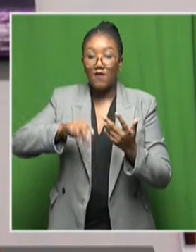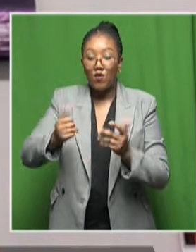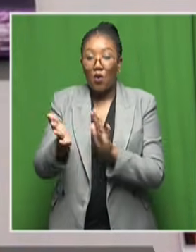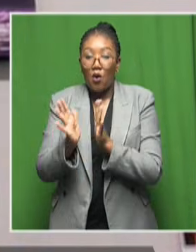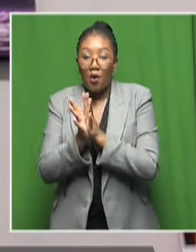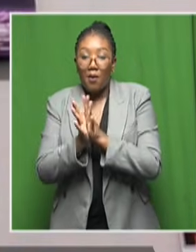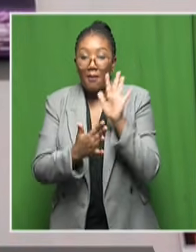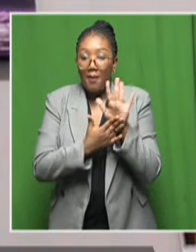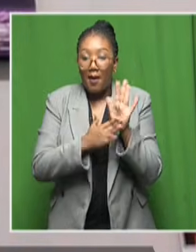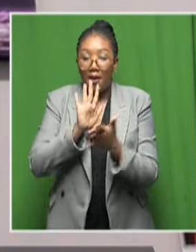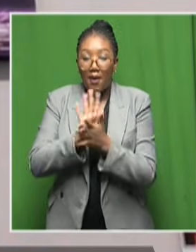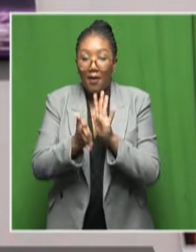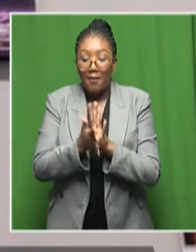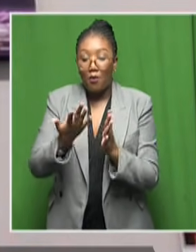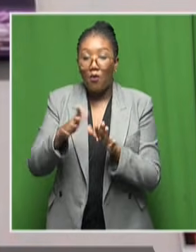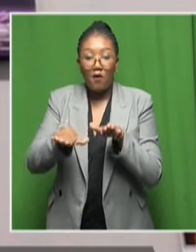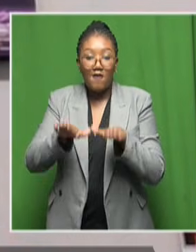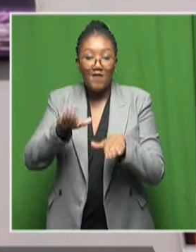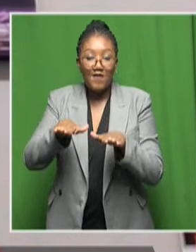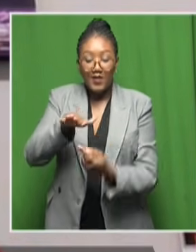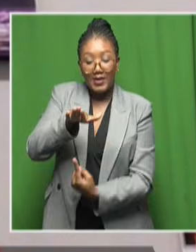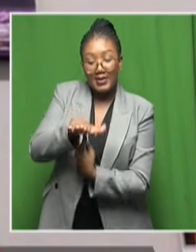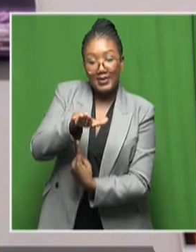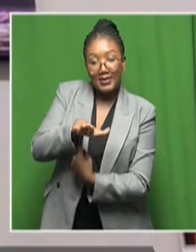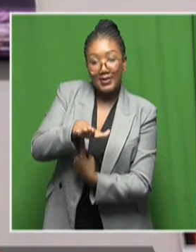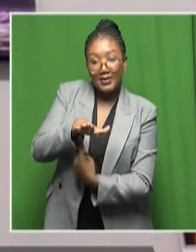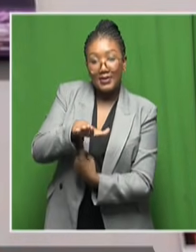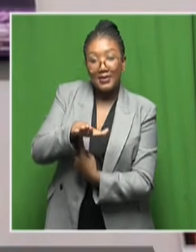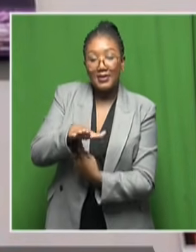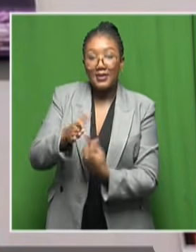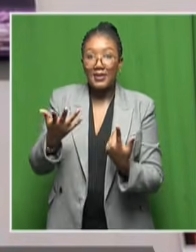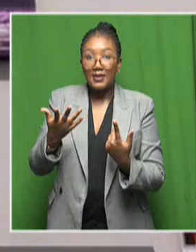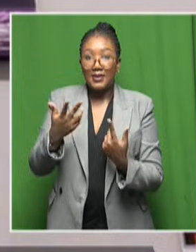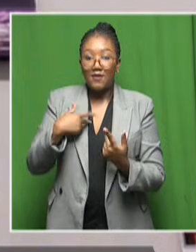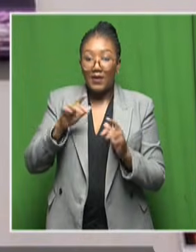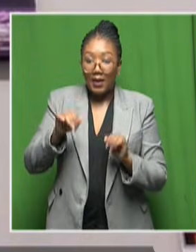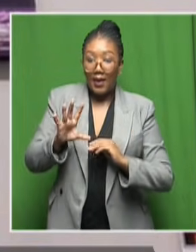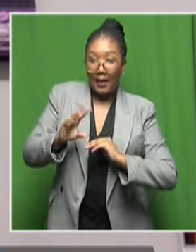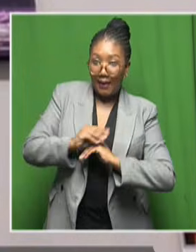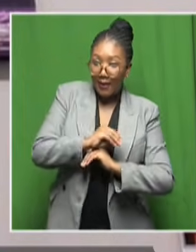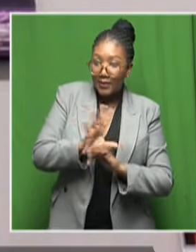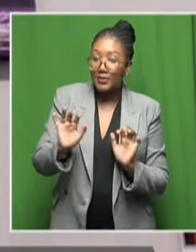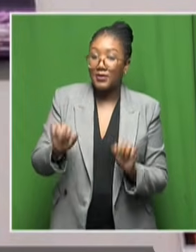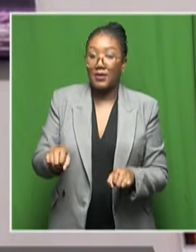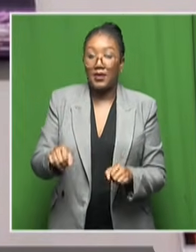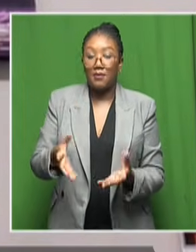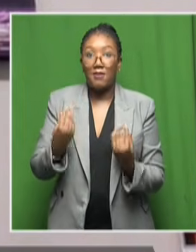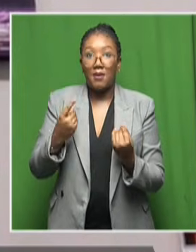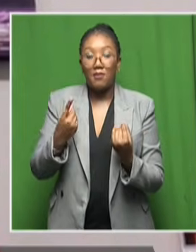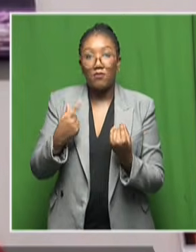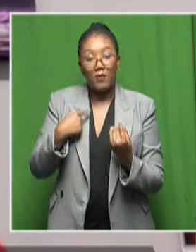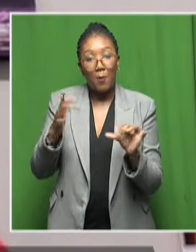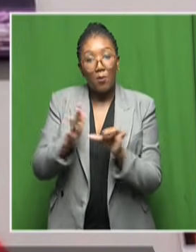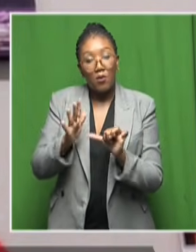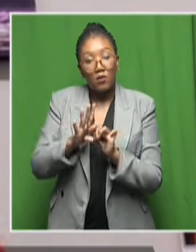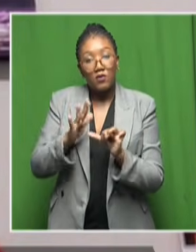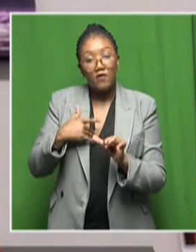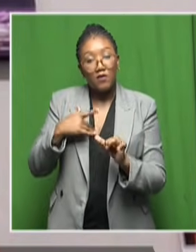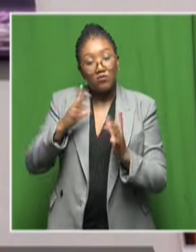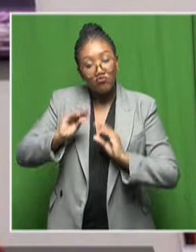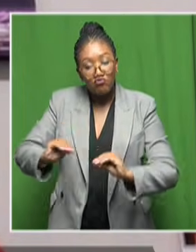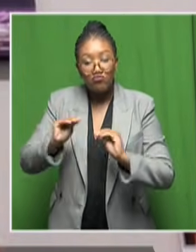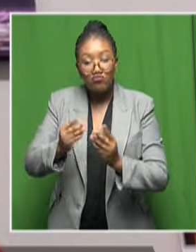feet, areas that you really don't think, you know what, you're going to get cancer. And that is why we want the public to know, irrespective